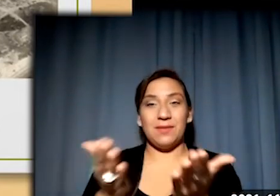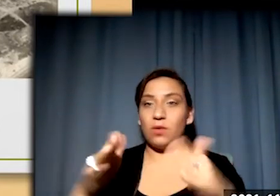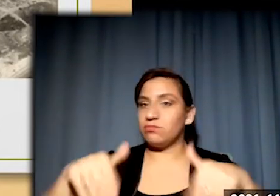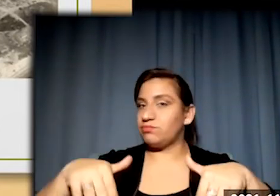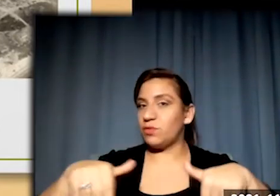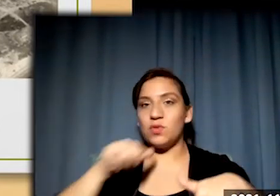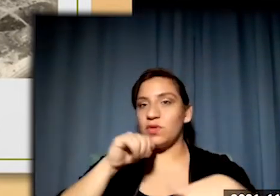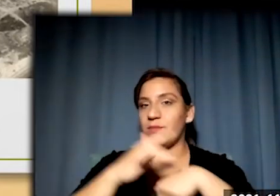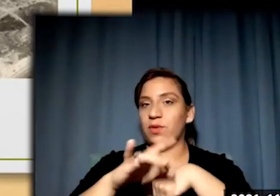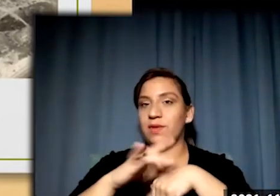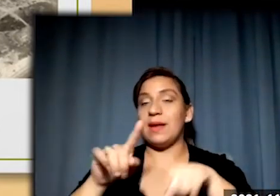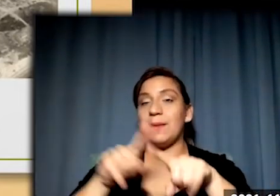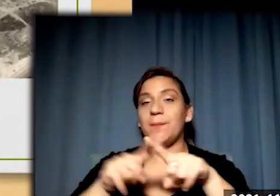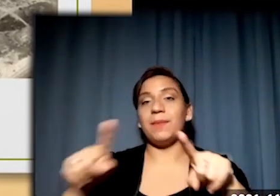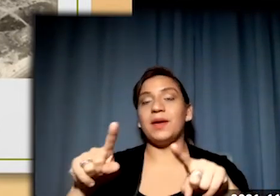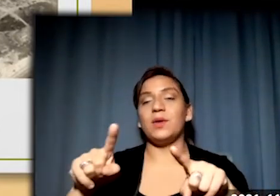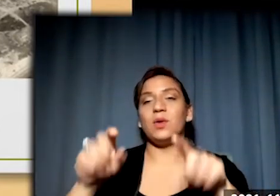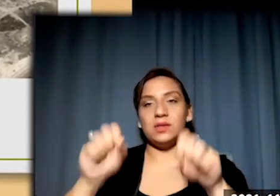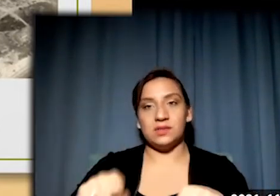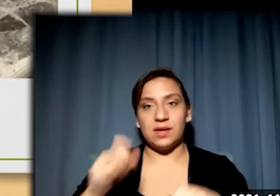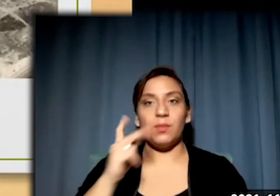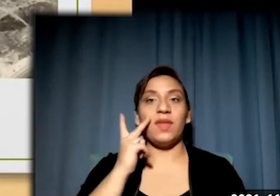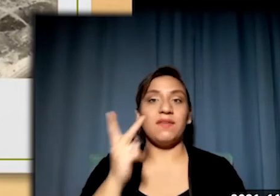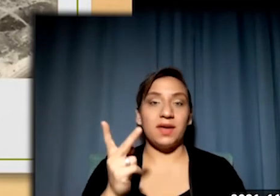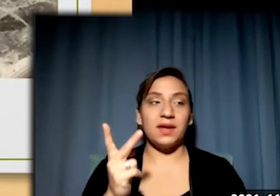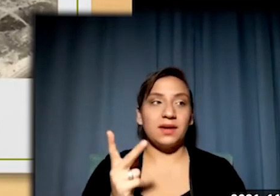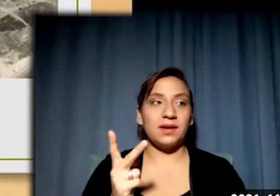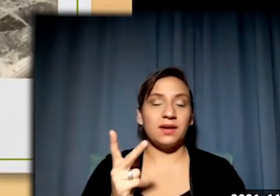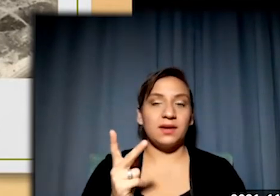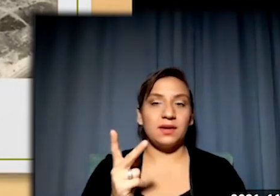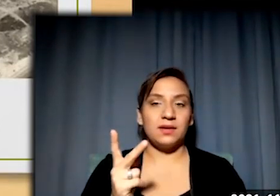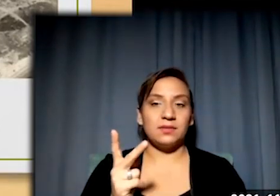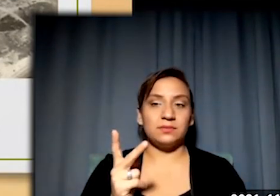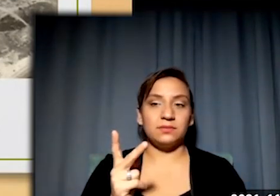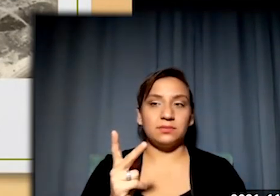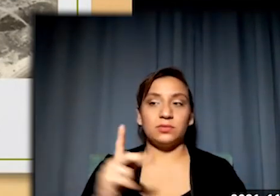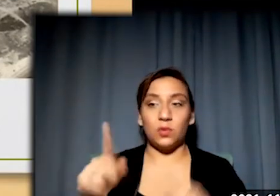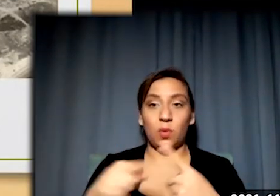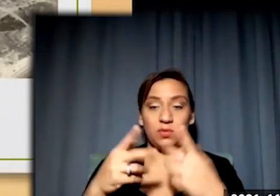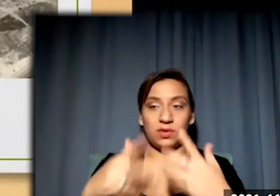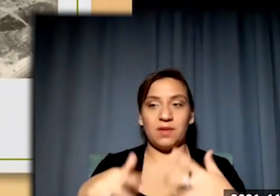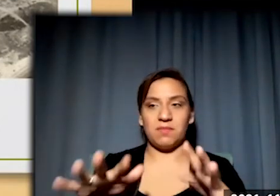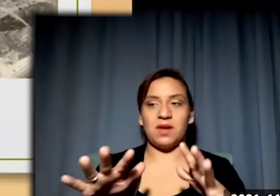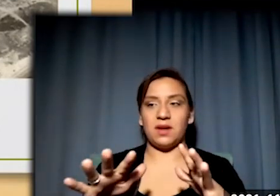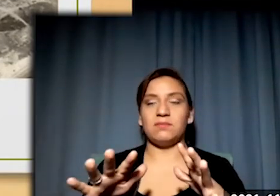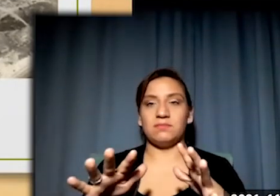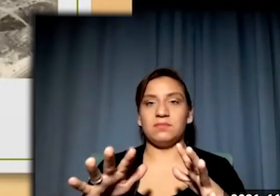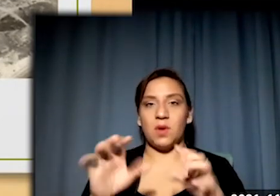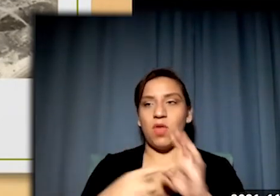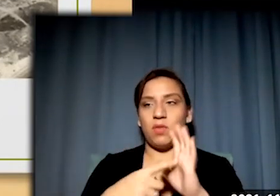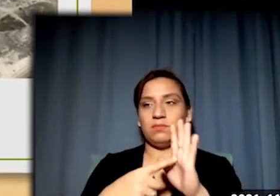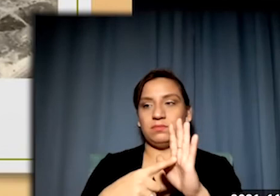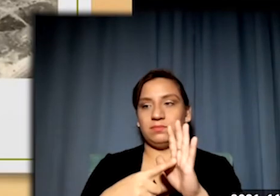isu.com. I have concluded my presentation and would like to welcome Dr. Lillian Lara Fonseca, Puerto